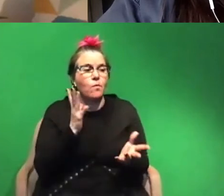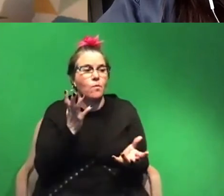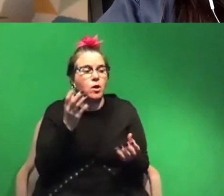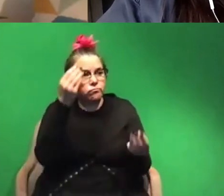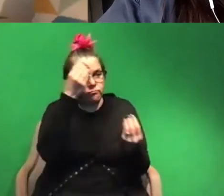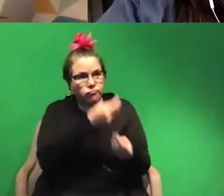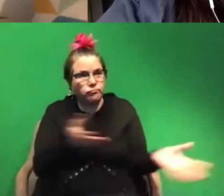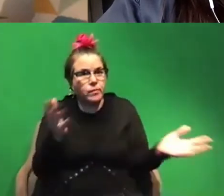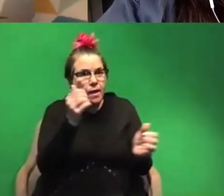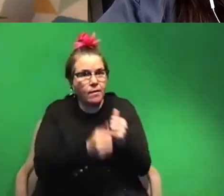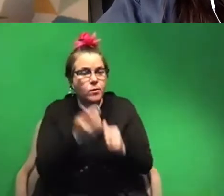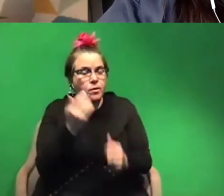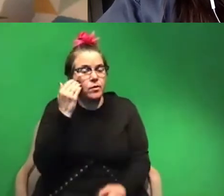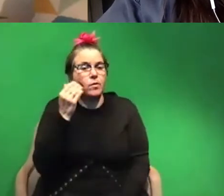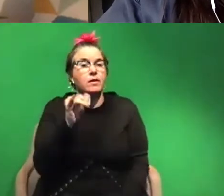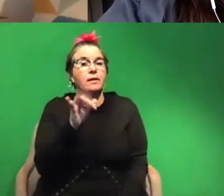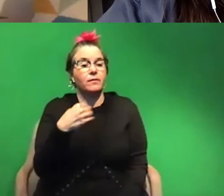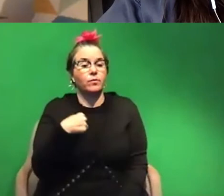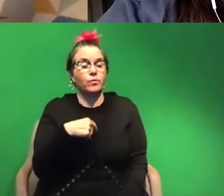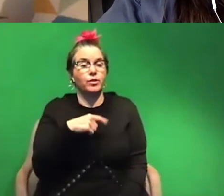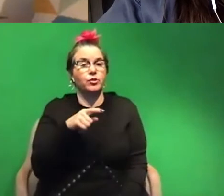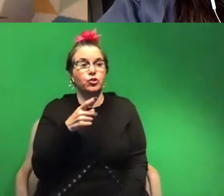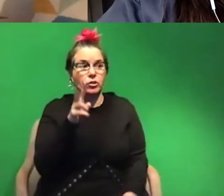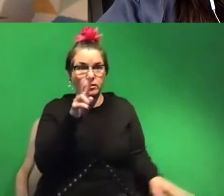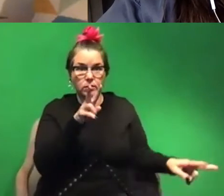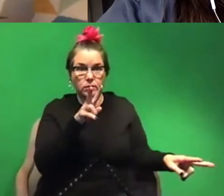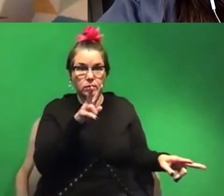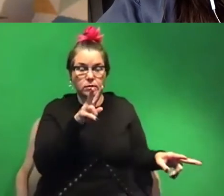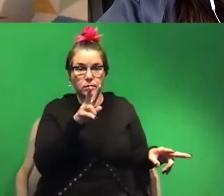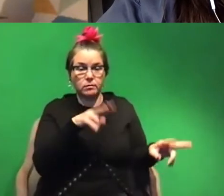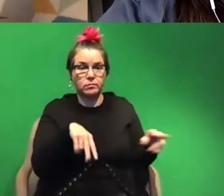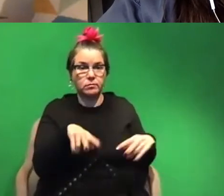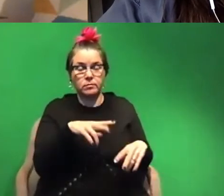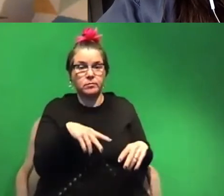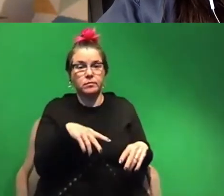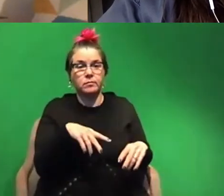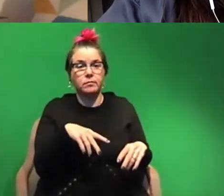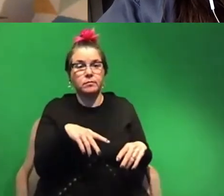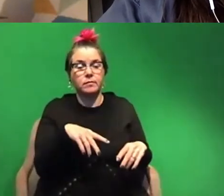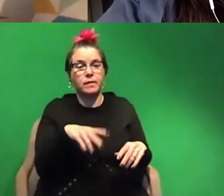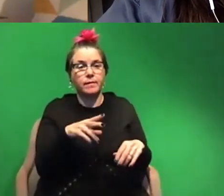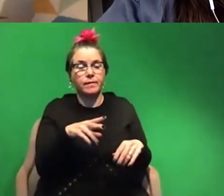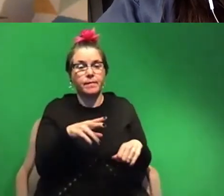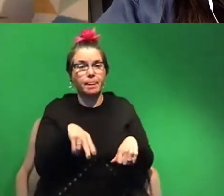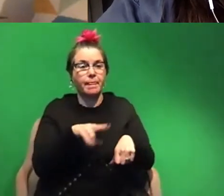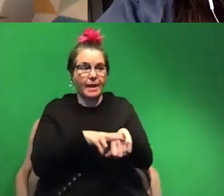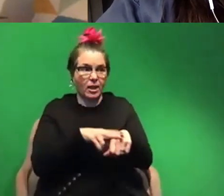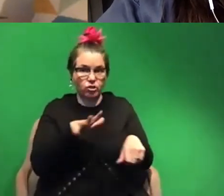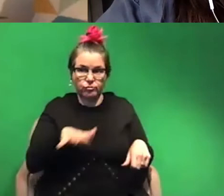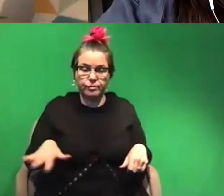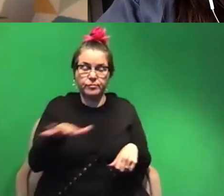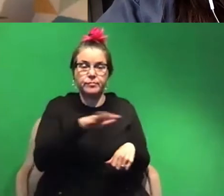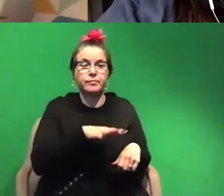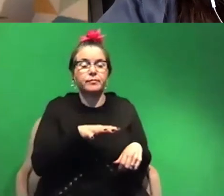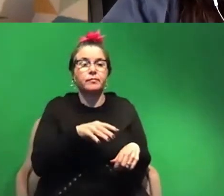everyone know that if we just look around ourselves, look into the nature that surrounds us, we'll